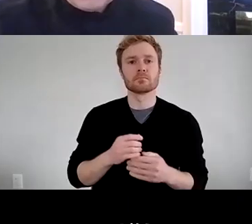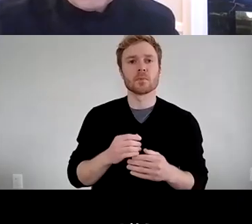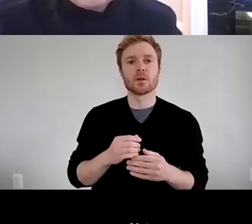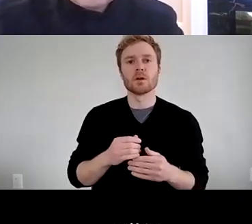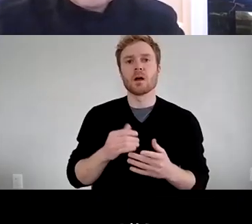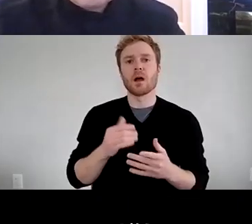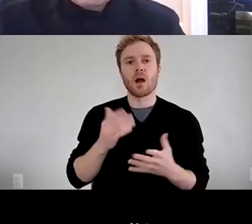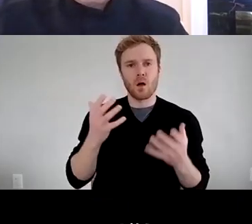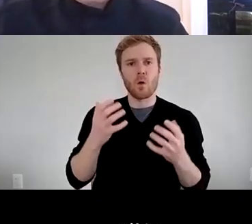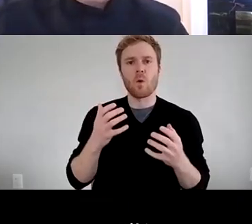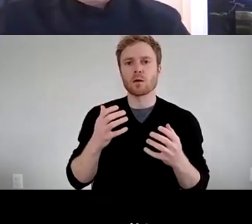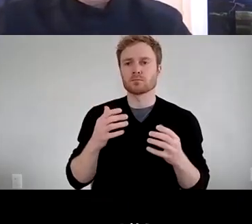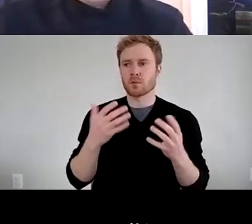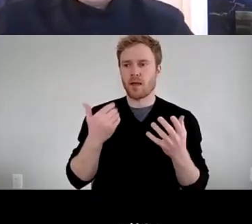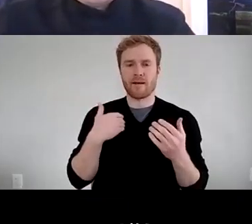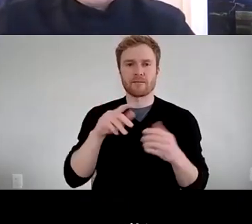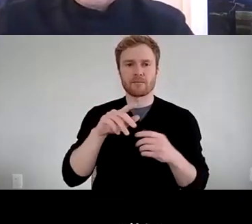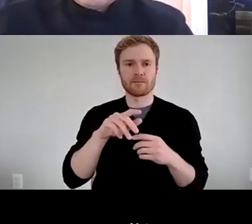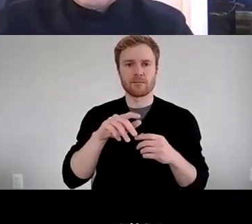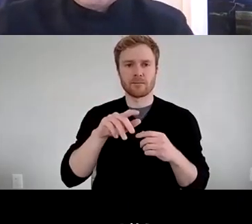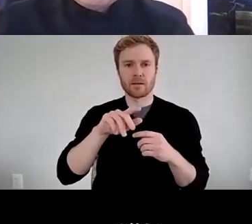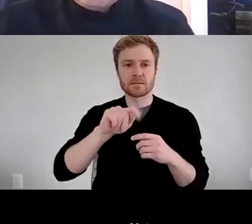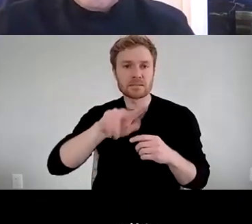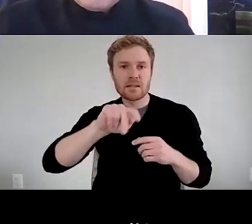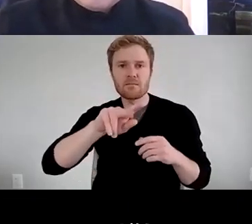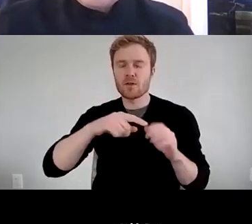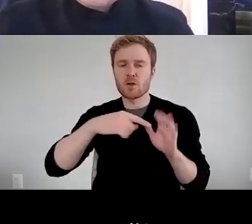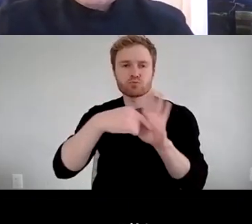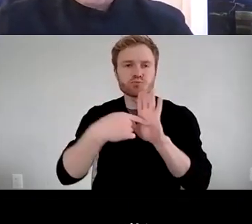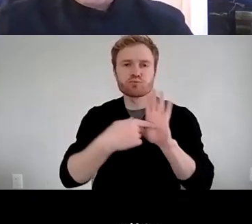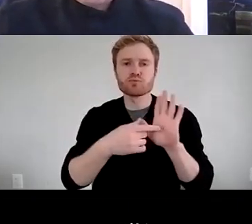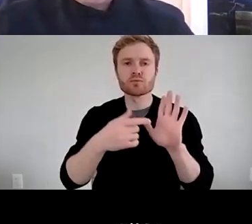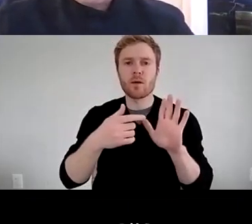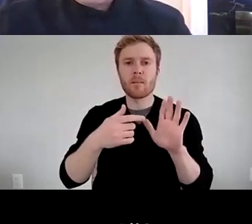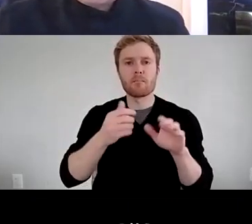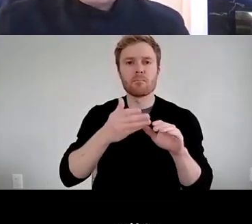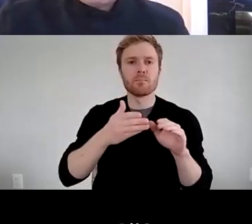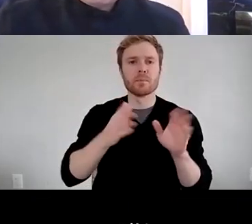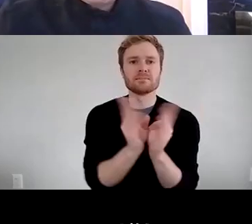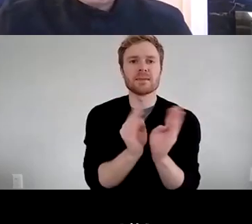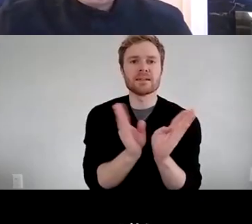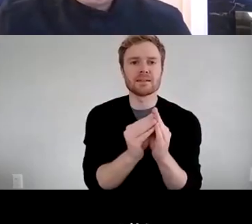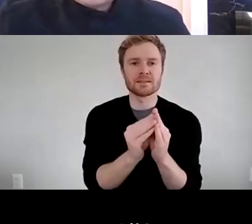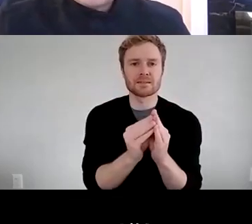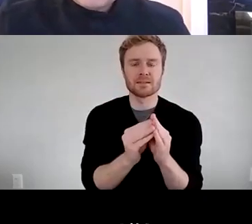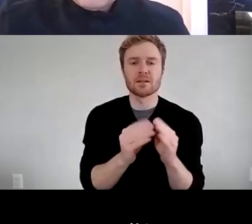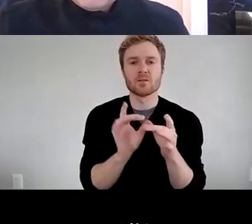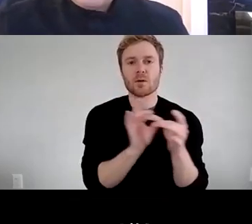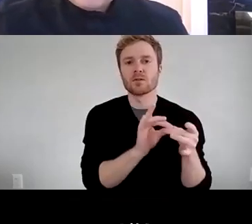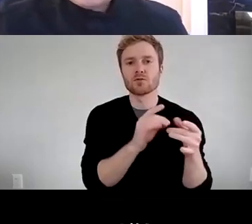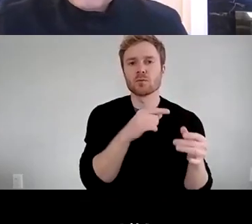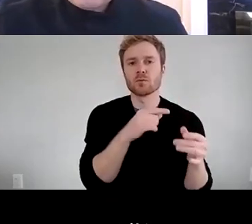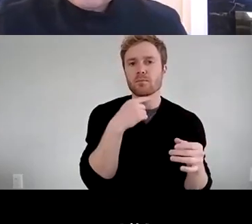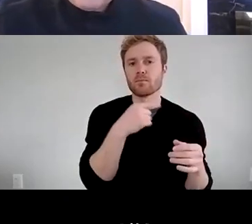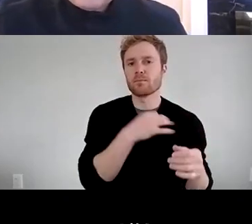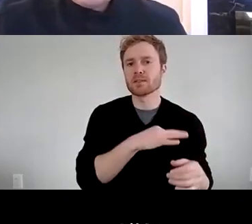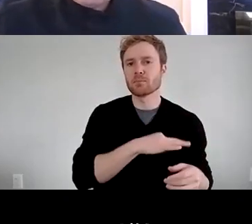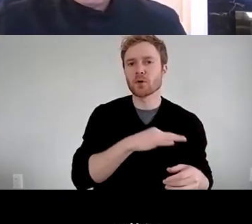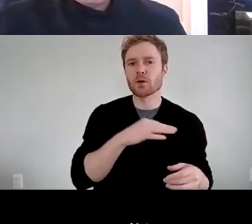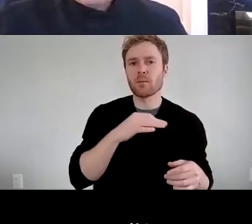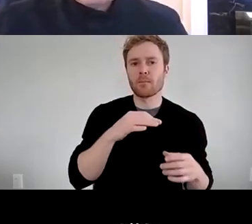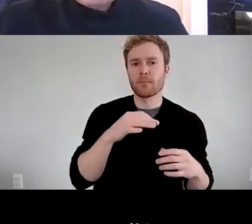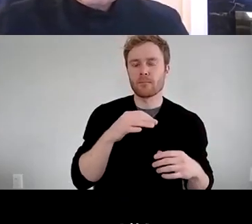we can sort of structure them in a meaningful manner and so that they can understand our intent, and our intent is on the right side. So